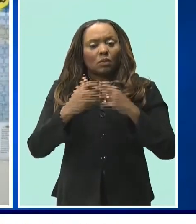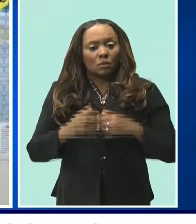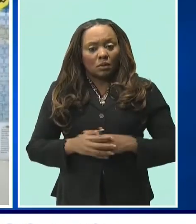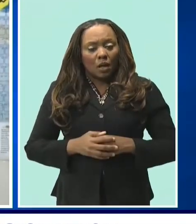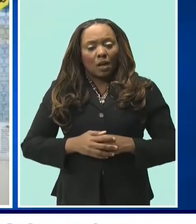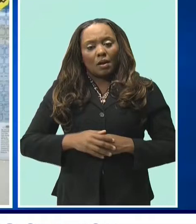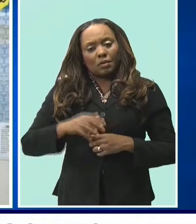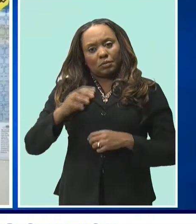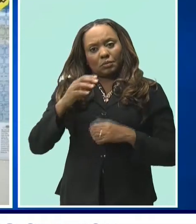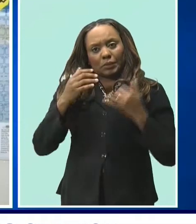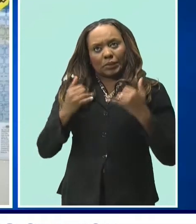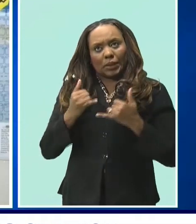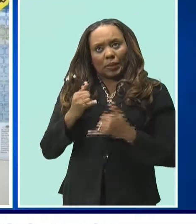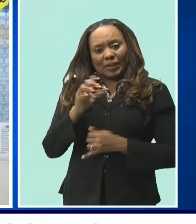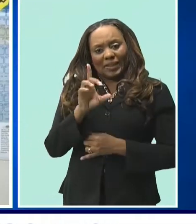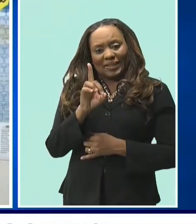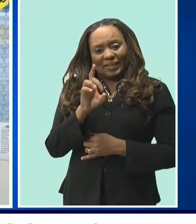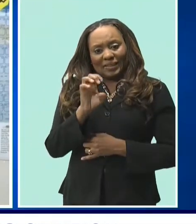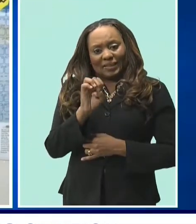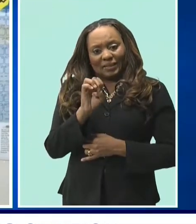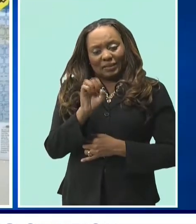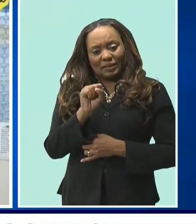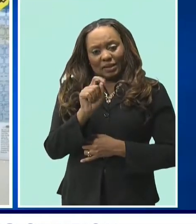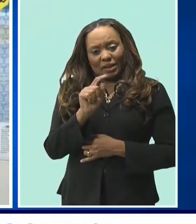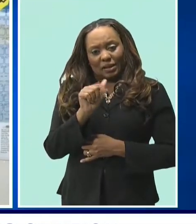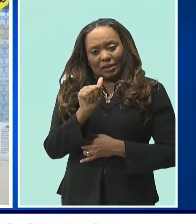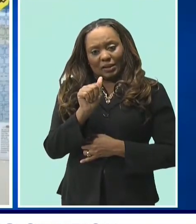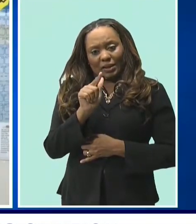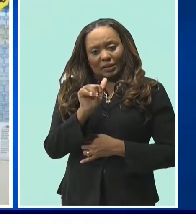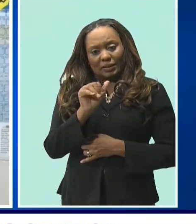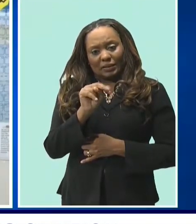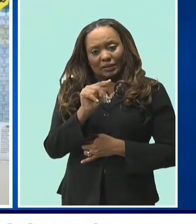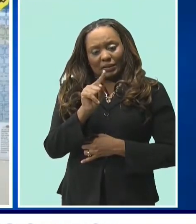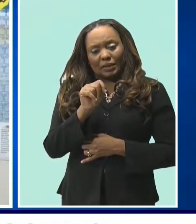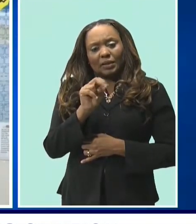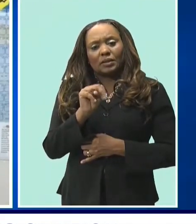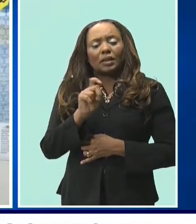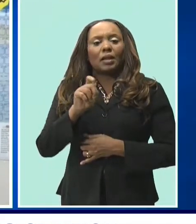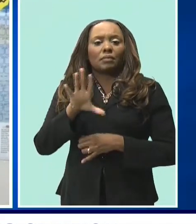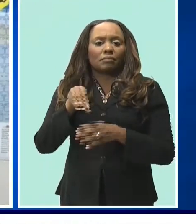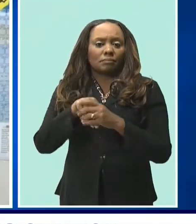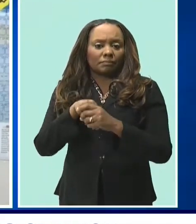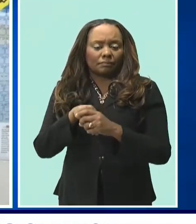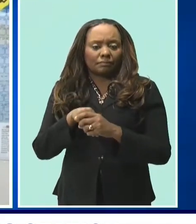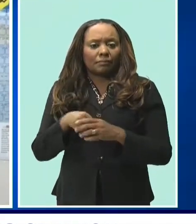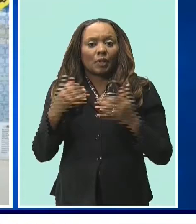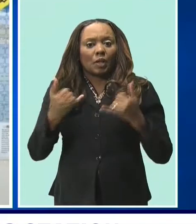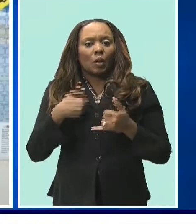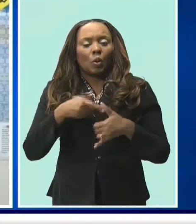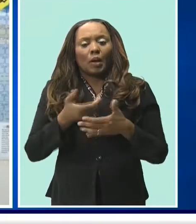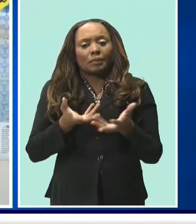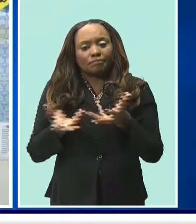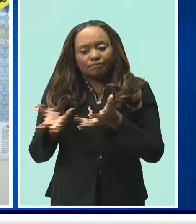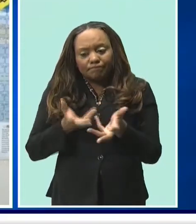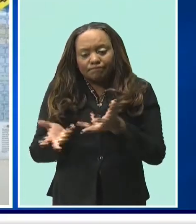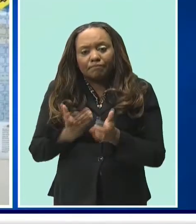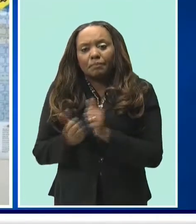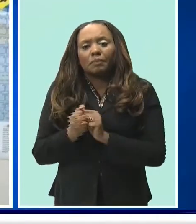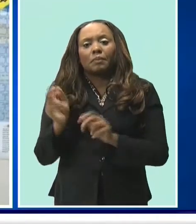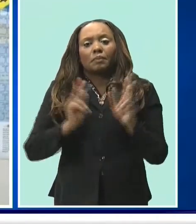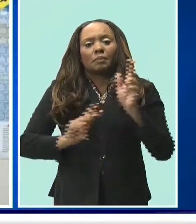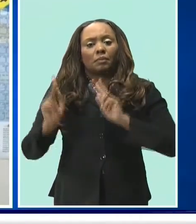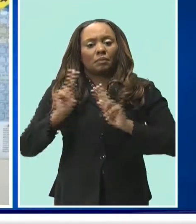says desalination must be included in the way forward. We also engage in conversations with persons for the